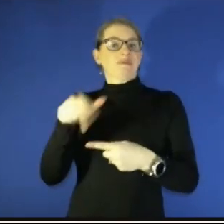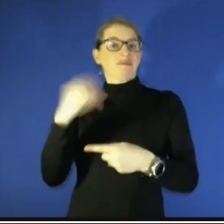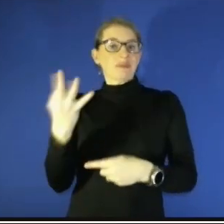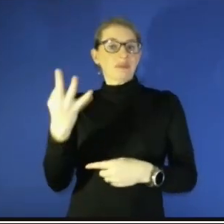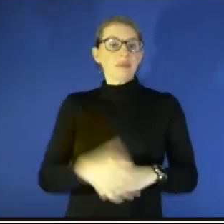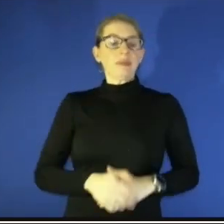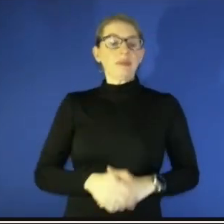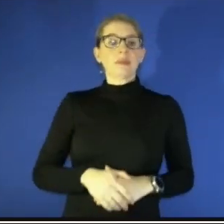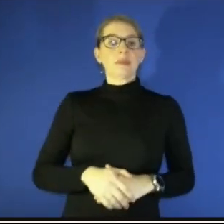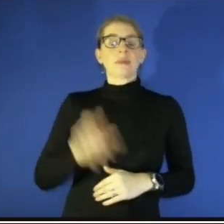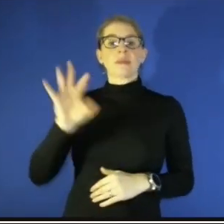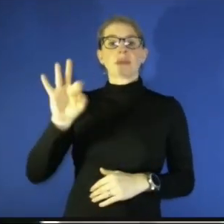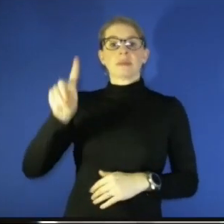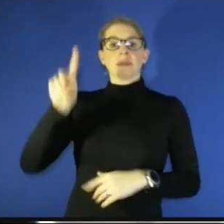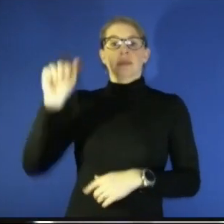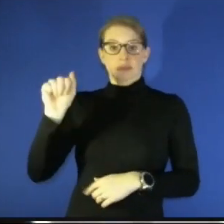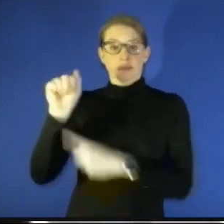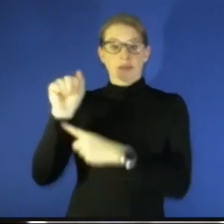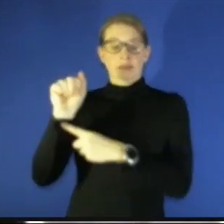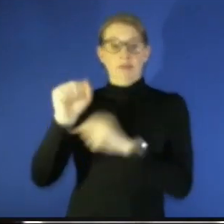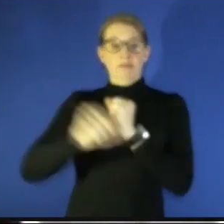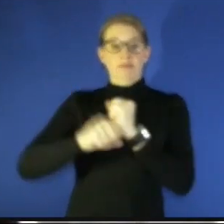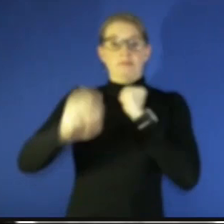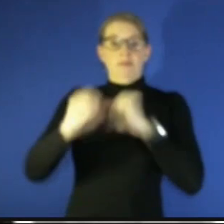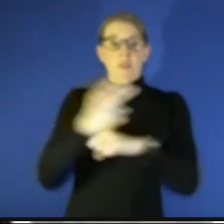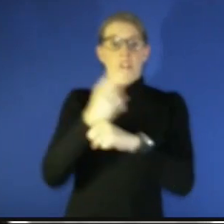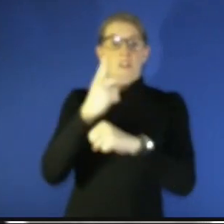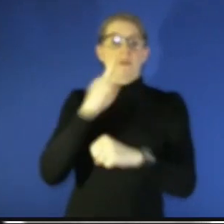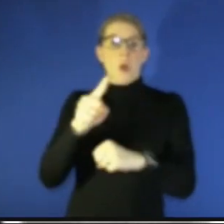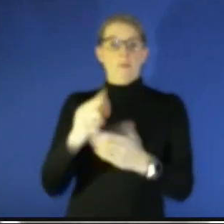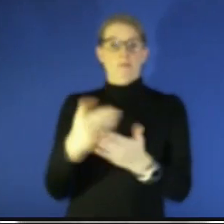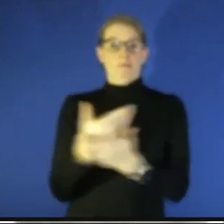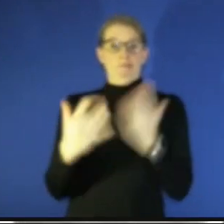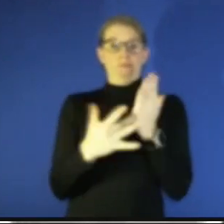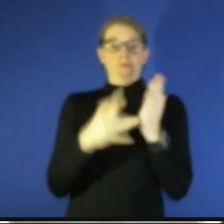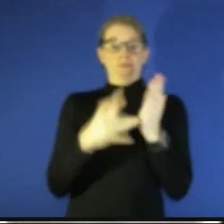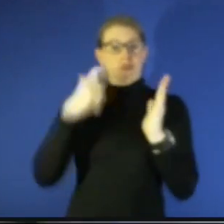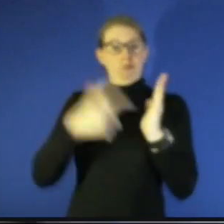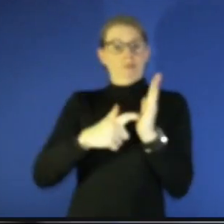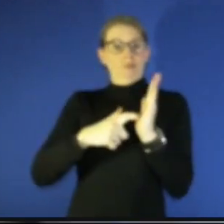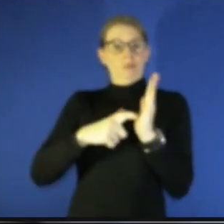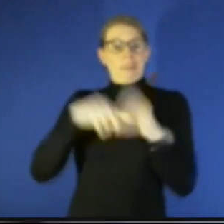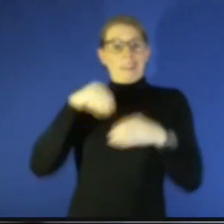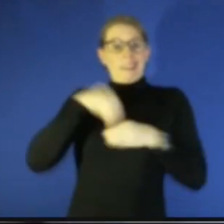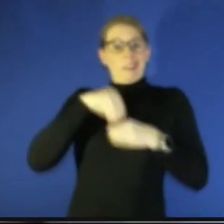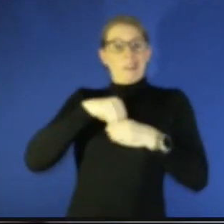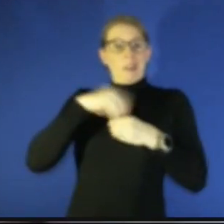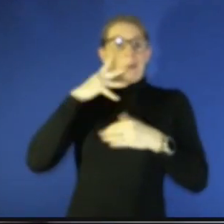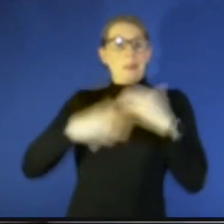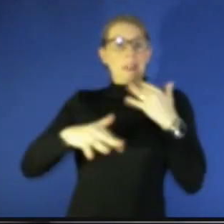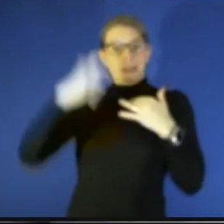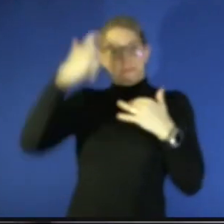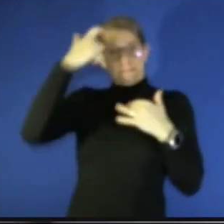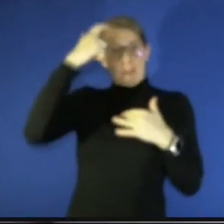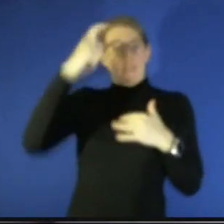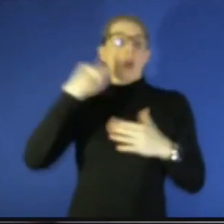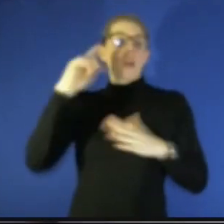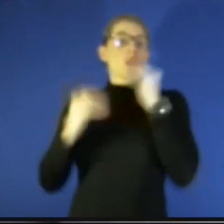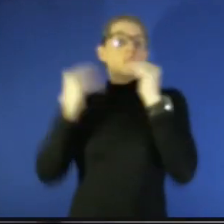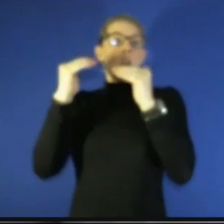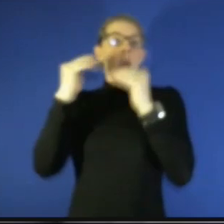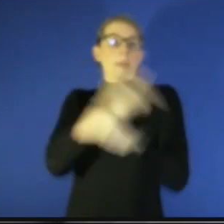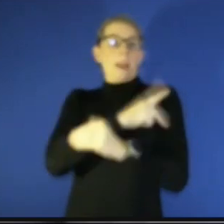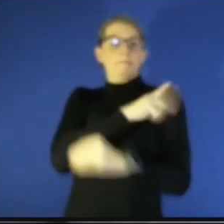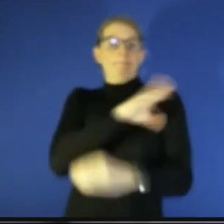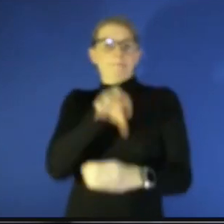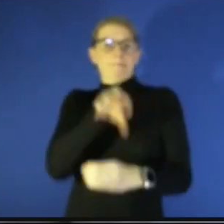use of a revolutionary technology that can detect an internal bleeding in the brain of an adult patient now to include pediatric